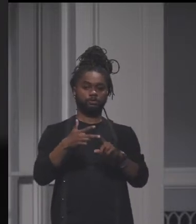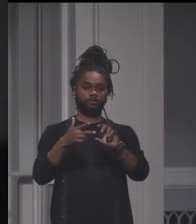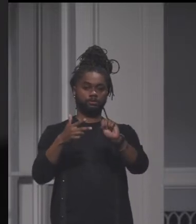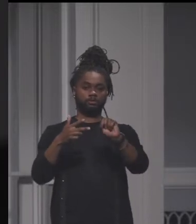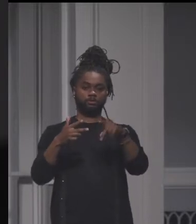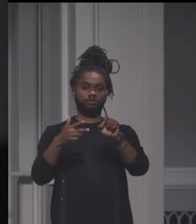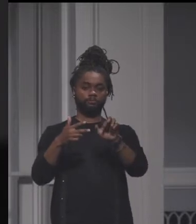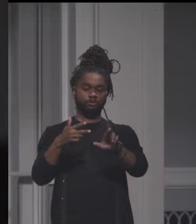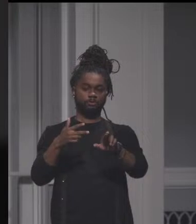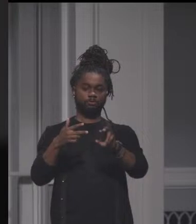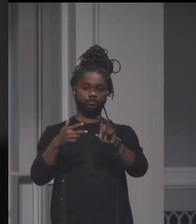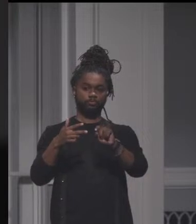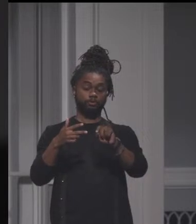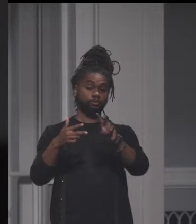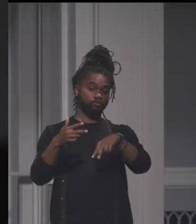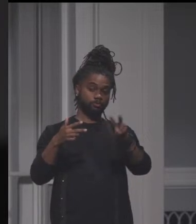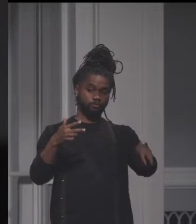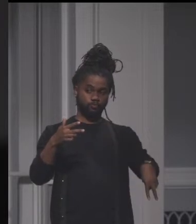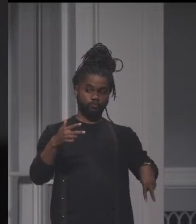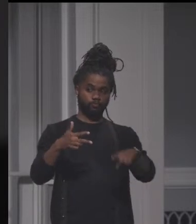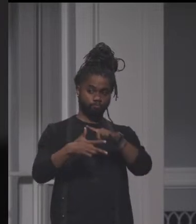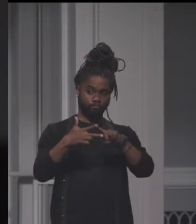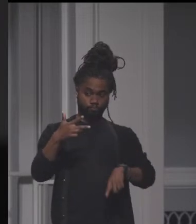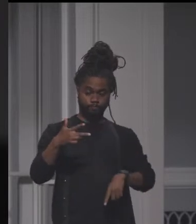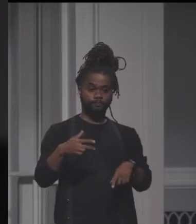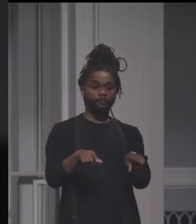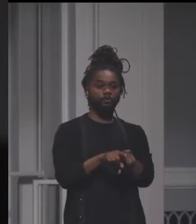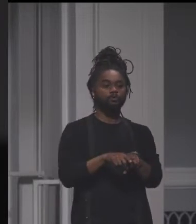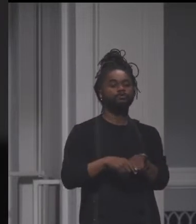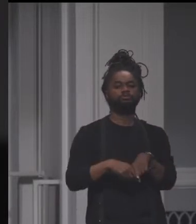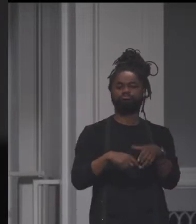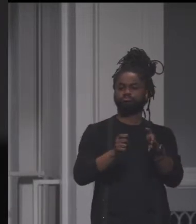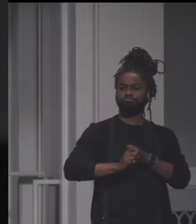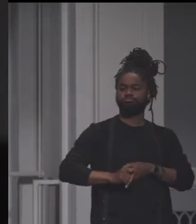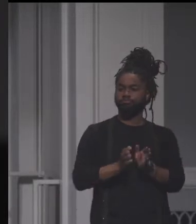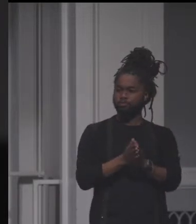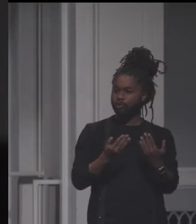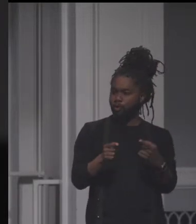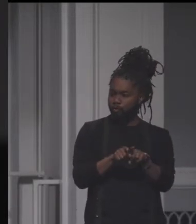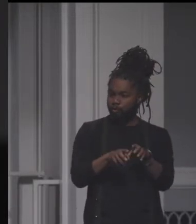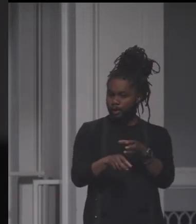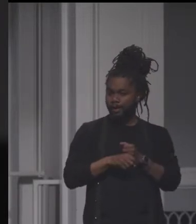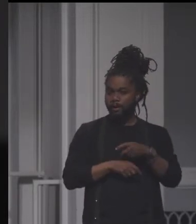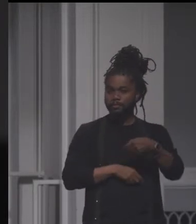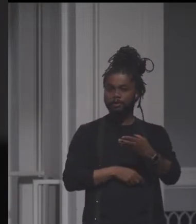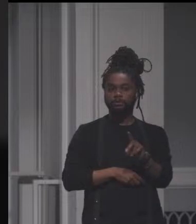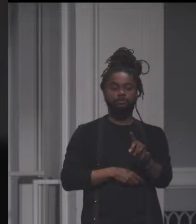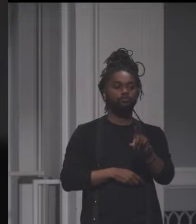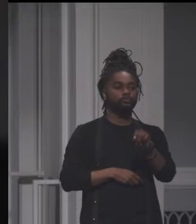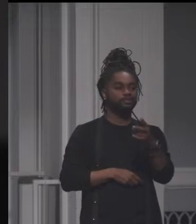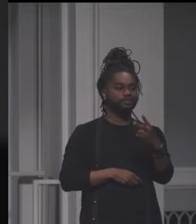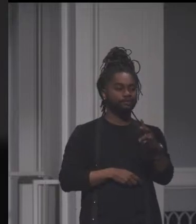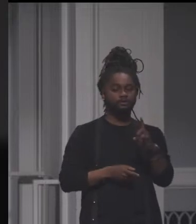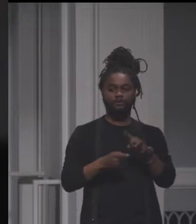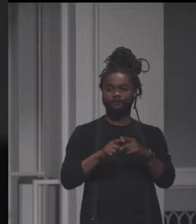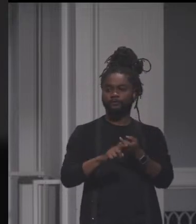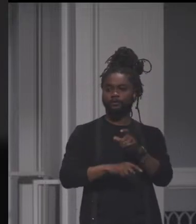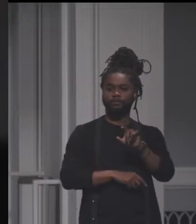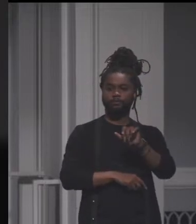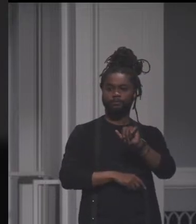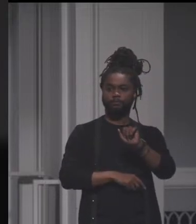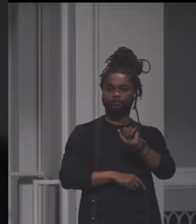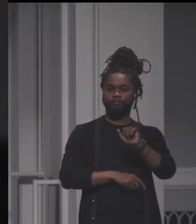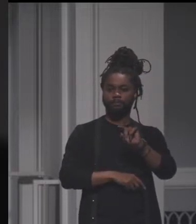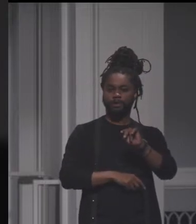from 2022. In addition to writing novels, Griffith earned a PhD in 2017 from Anglia Ruskin